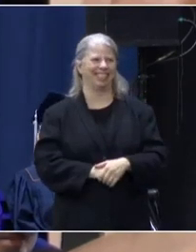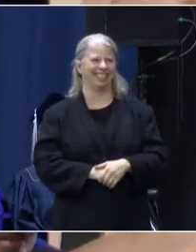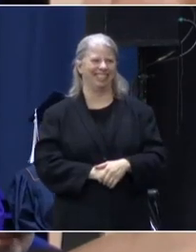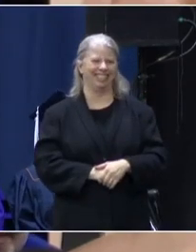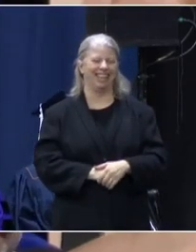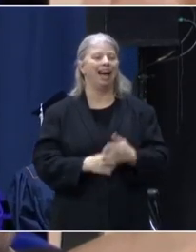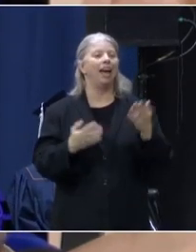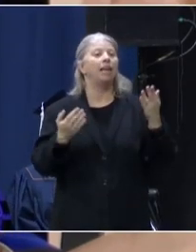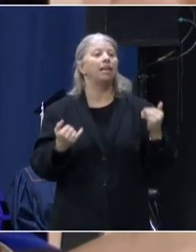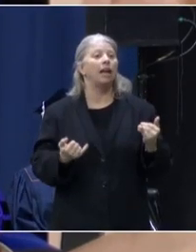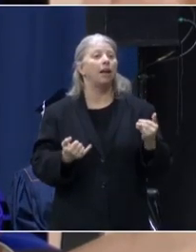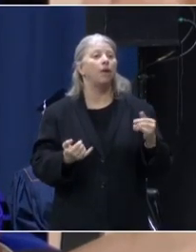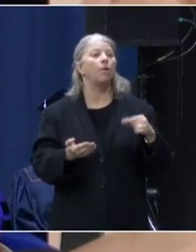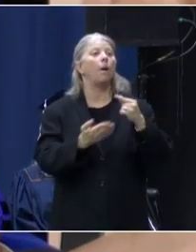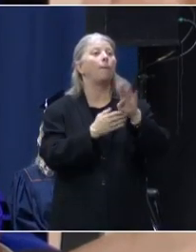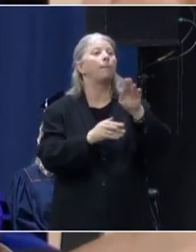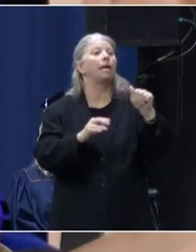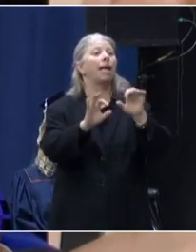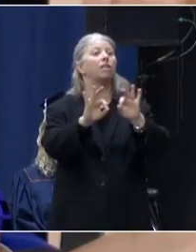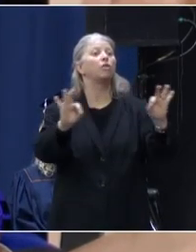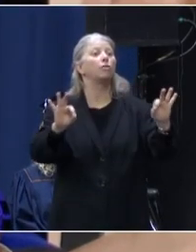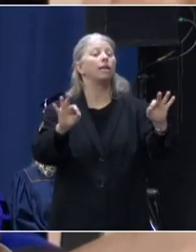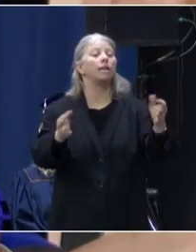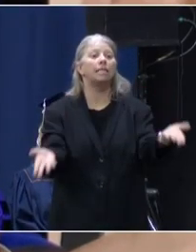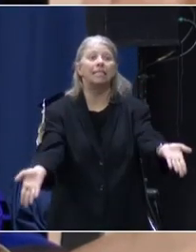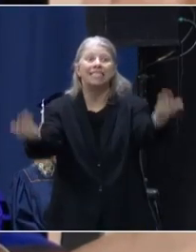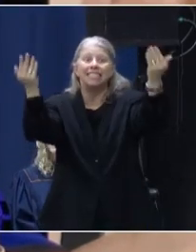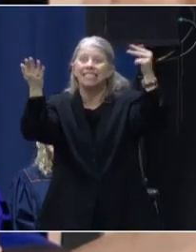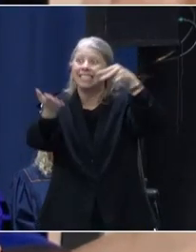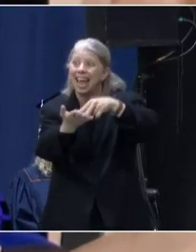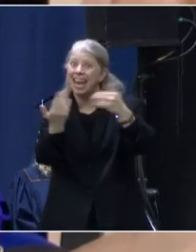Will the candidates for bachelor's degrees please stand?